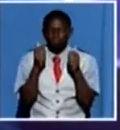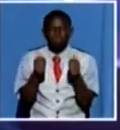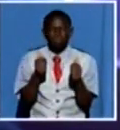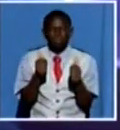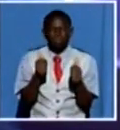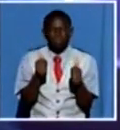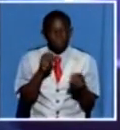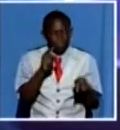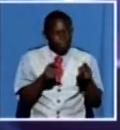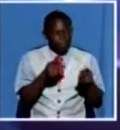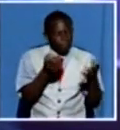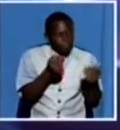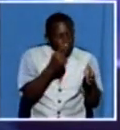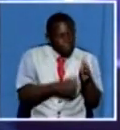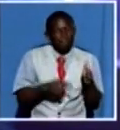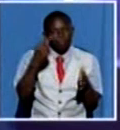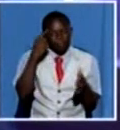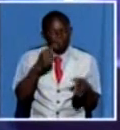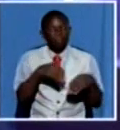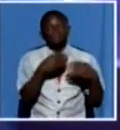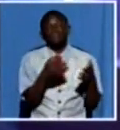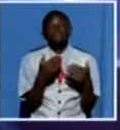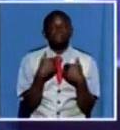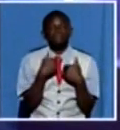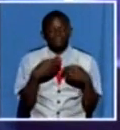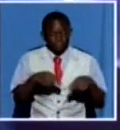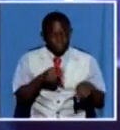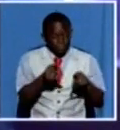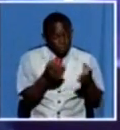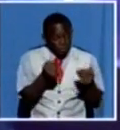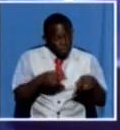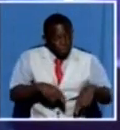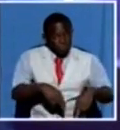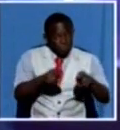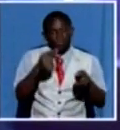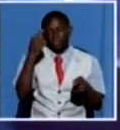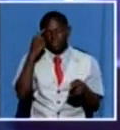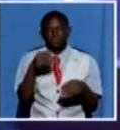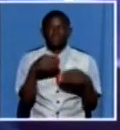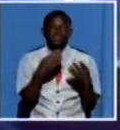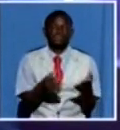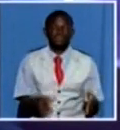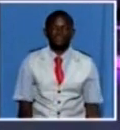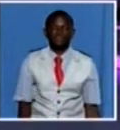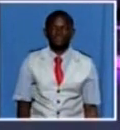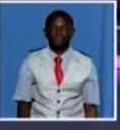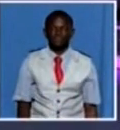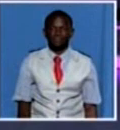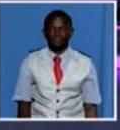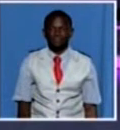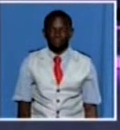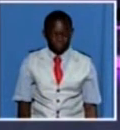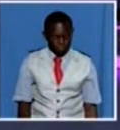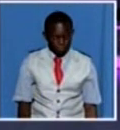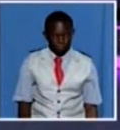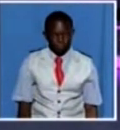people. And as we are responding, we have a very small economy. Zambia is a very tiny economy. And for that reason, many so are we questioning. need to grow the economy.